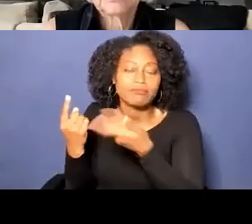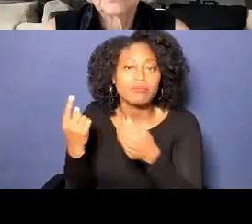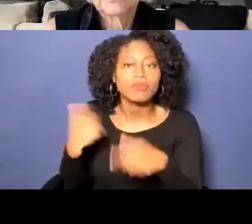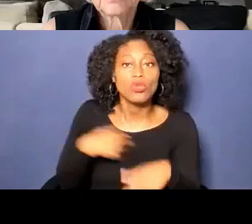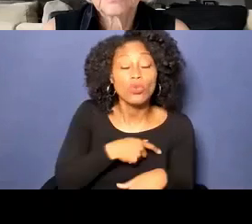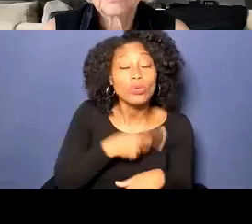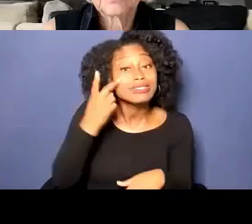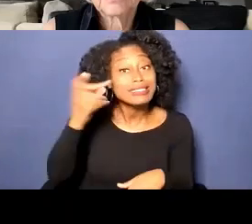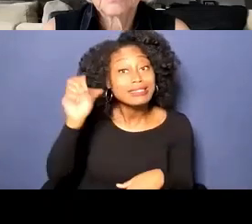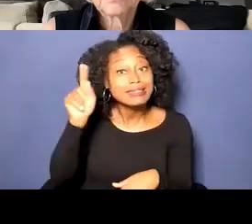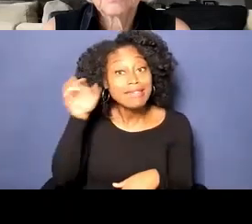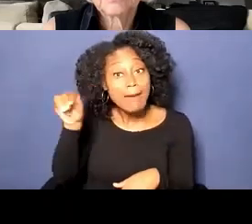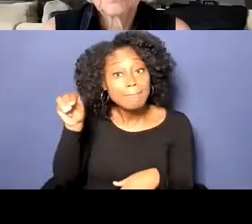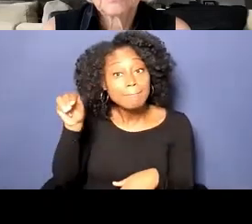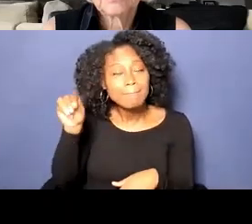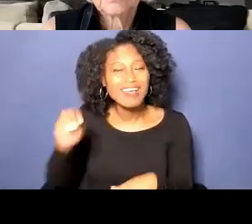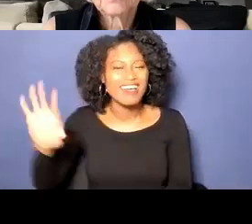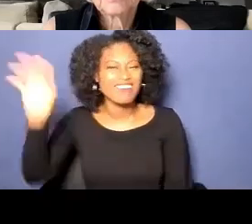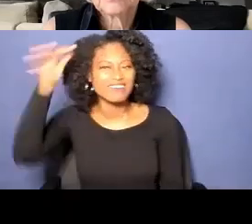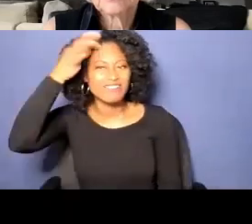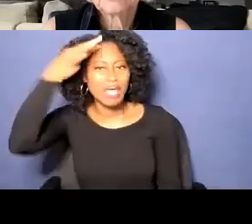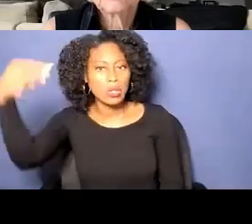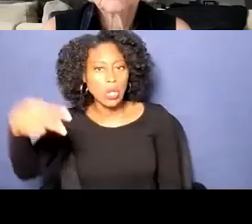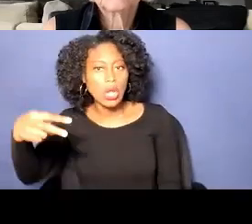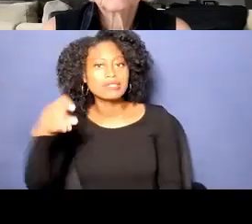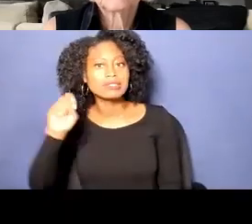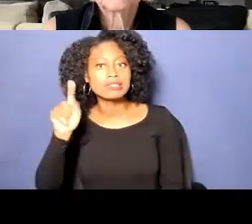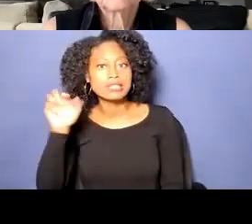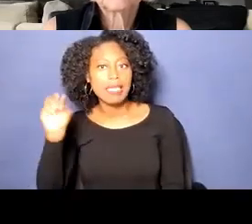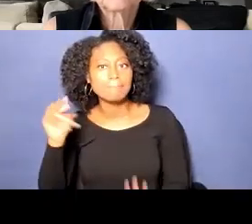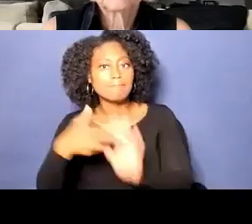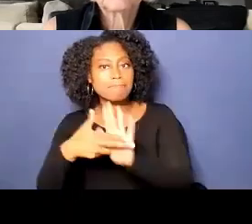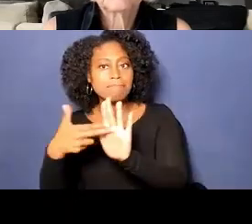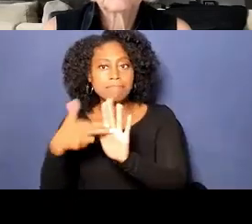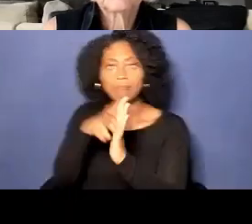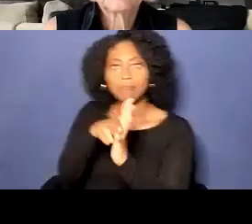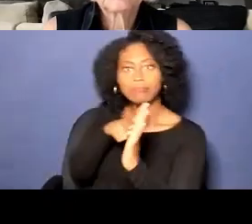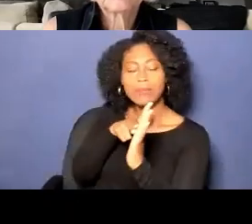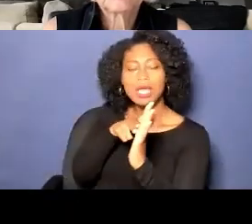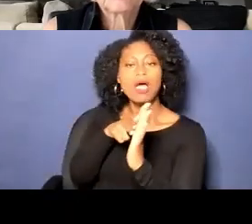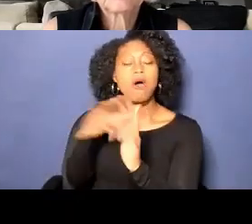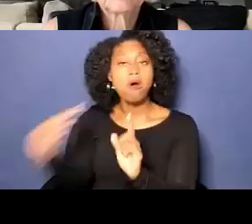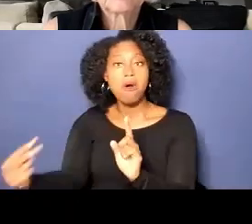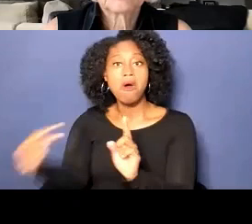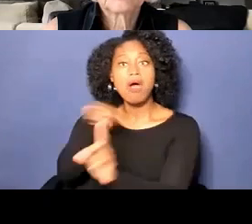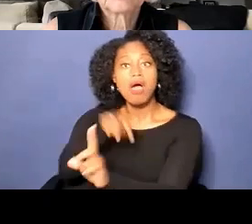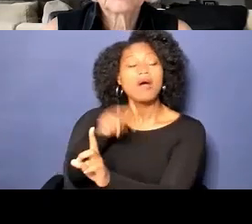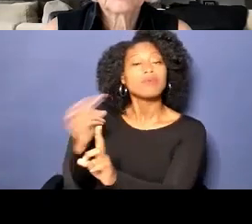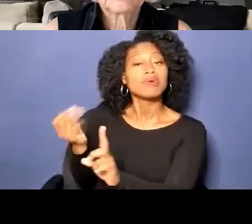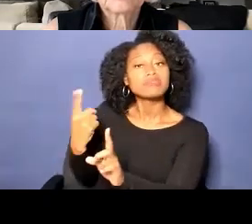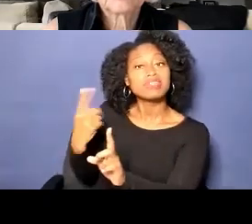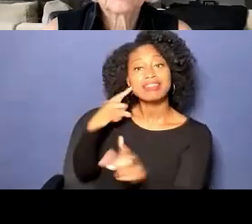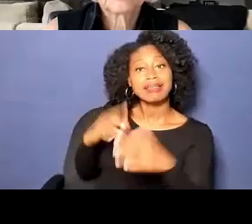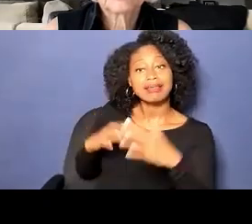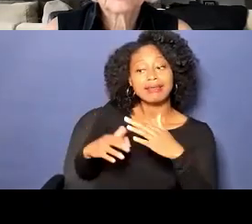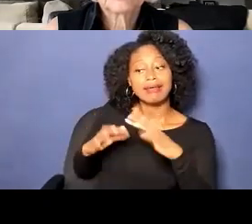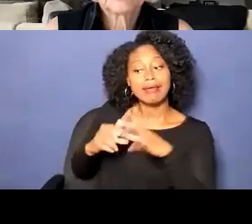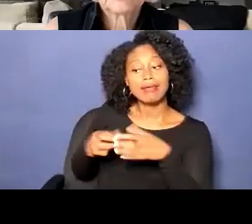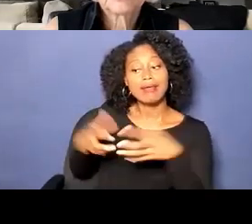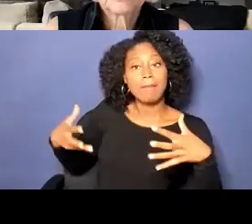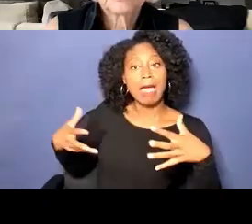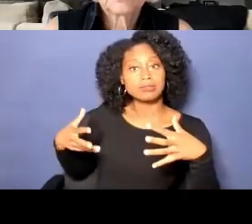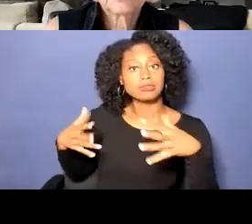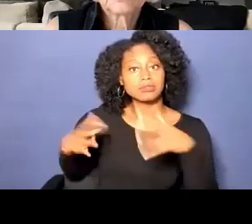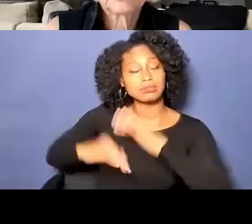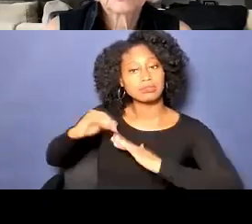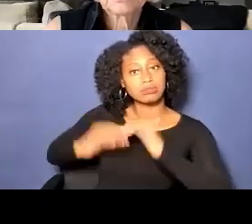STEM, of course, and so does federal agencies, as including understandings of capacity building across science and